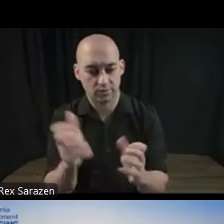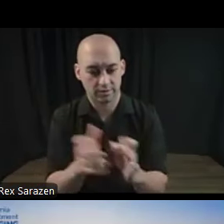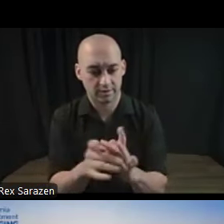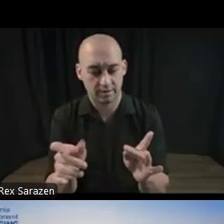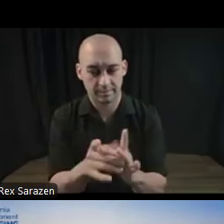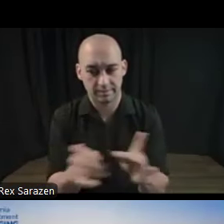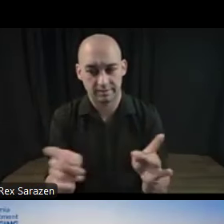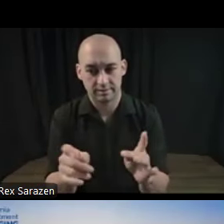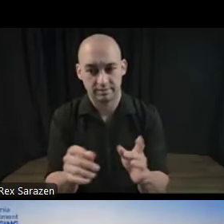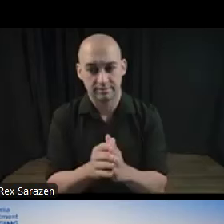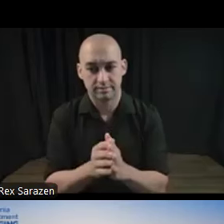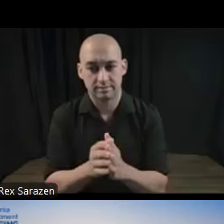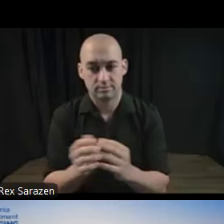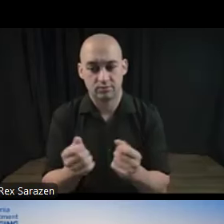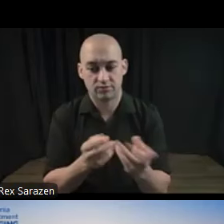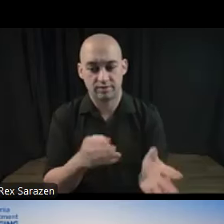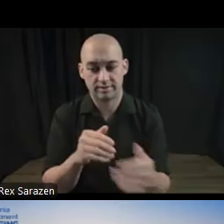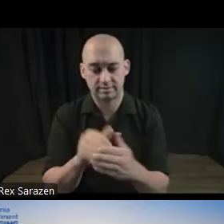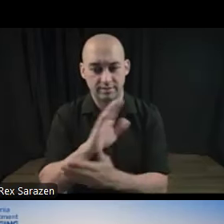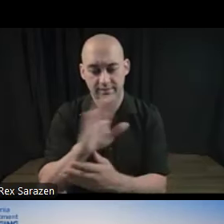be providing it in their language or not.